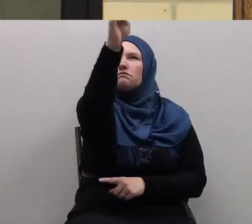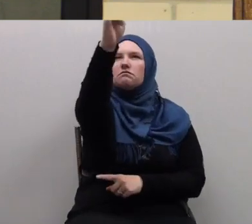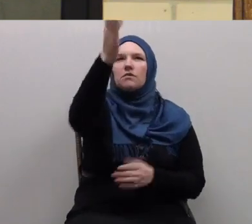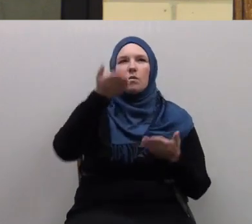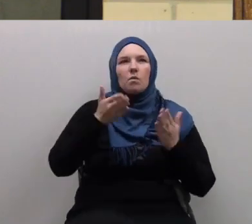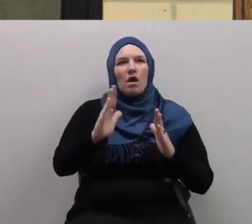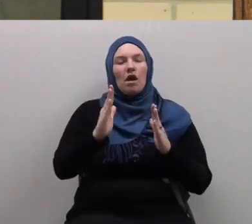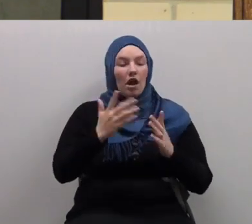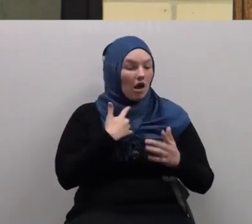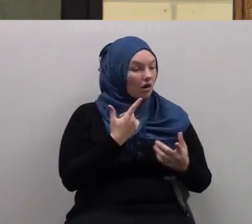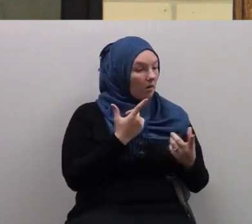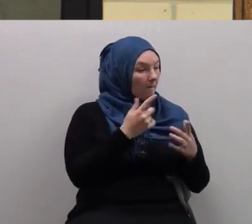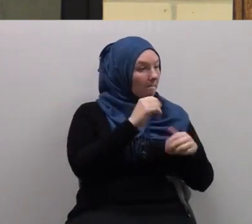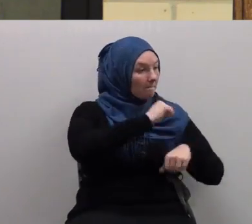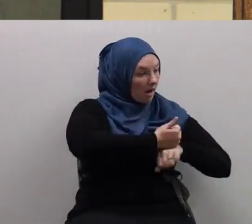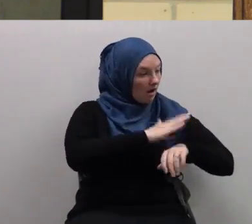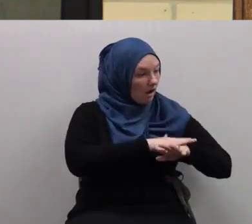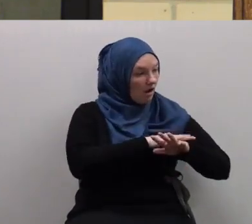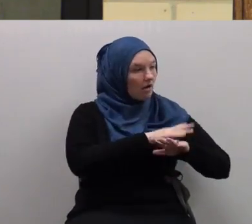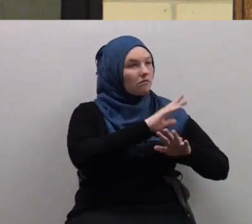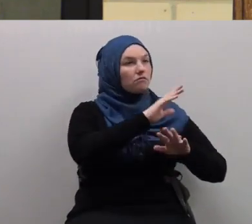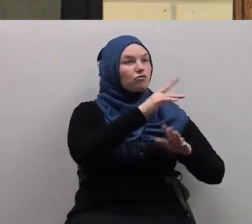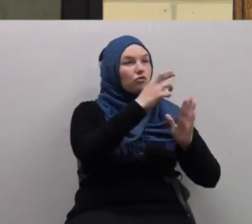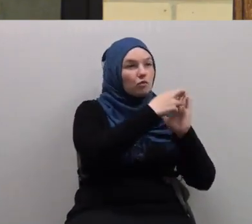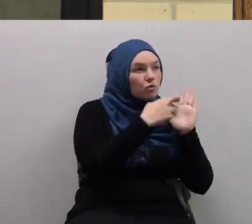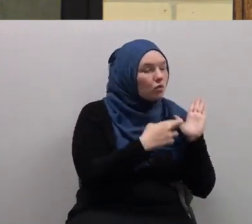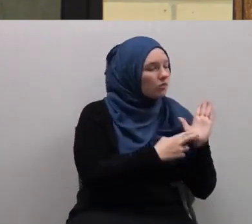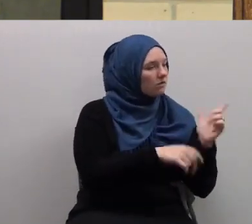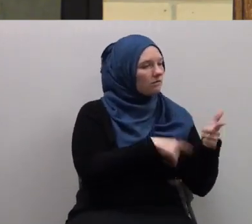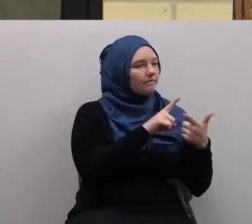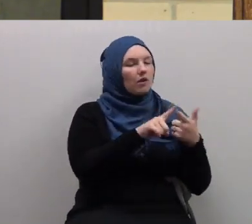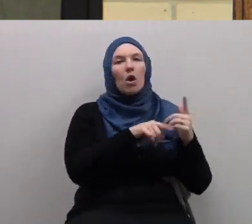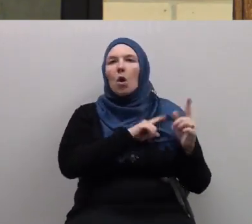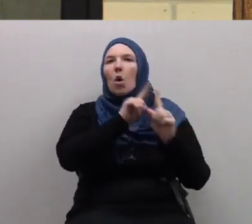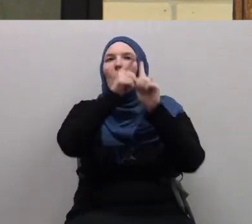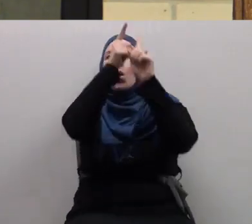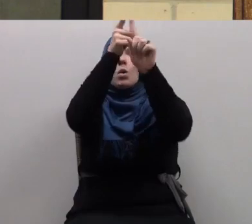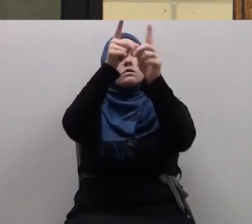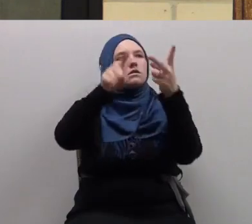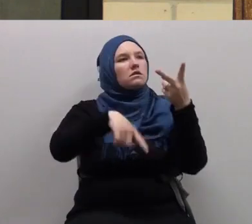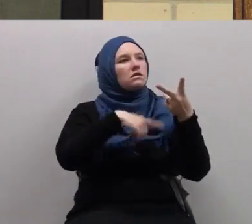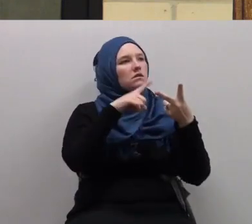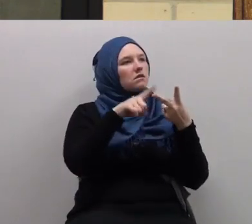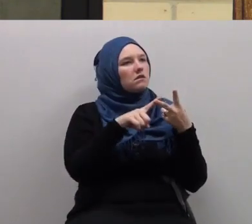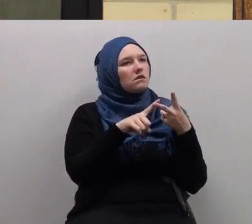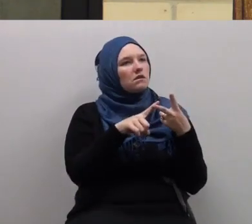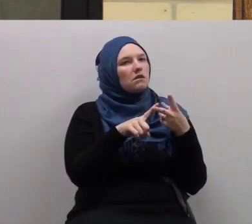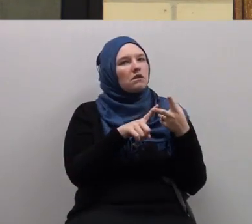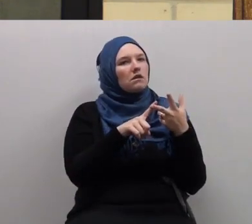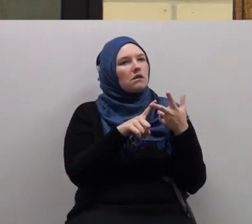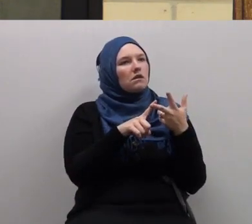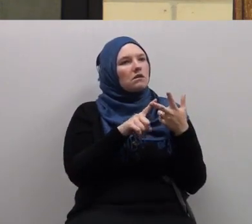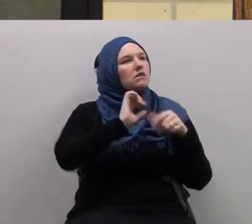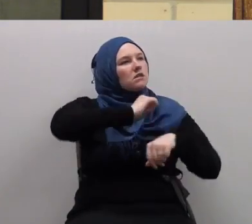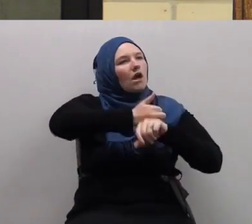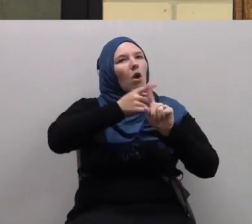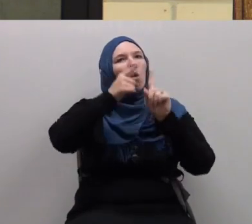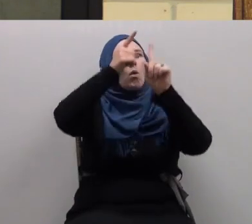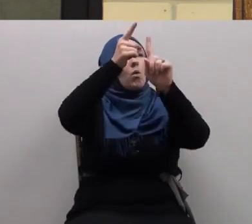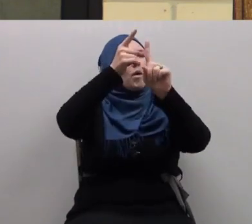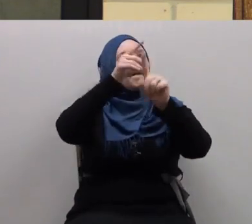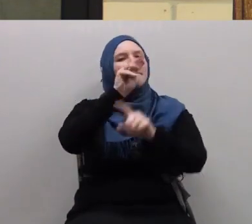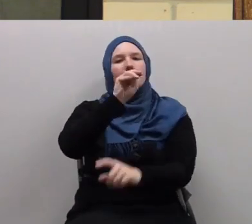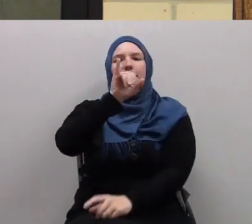on principles, goals, and objectives, and a